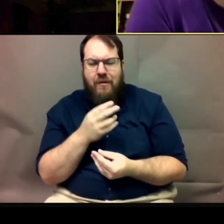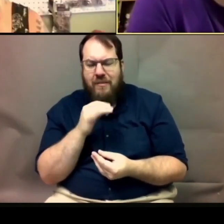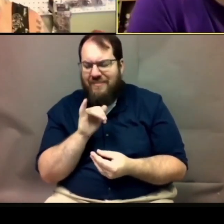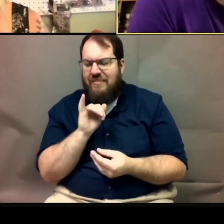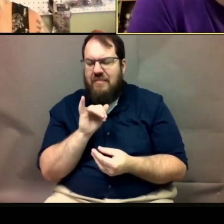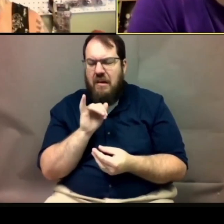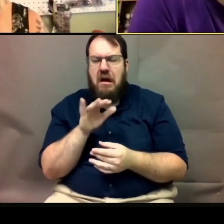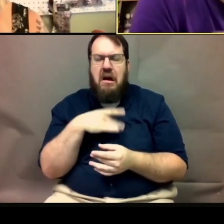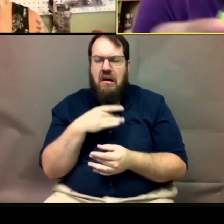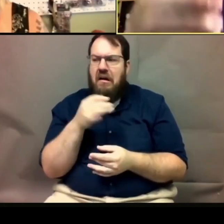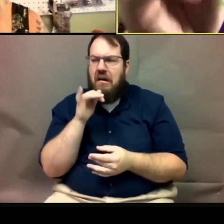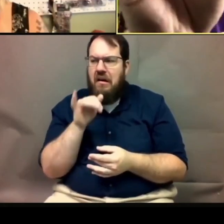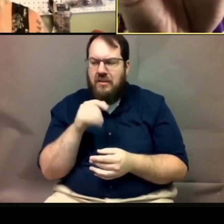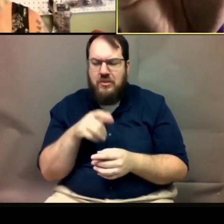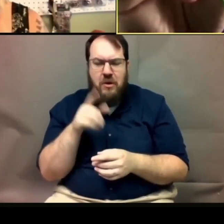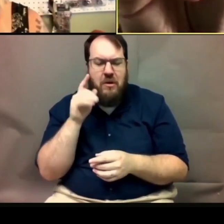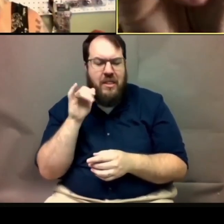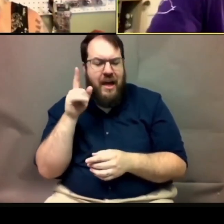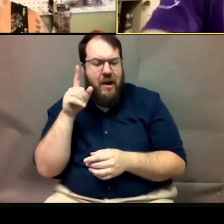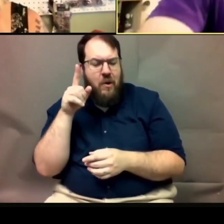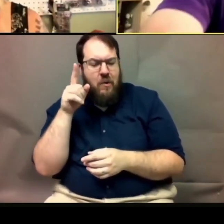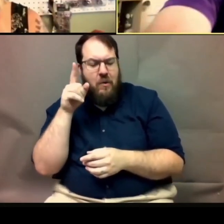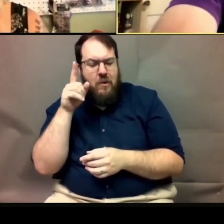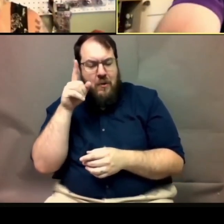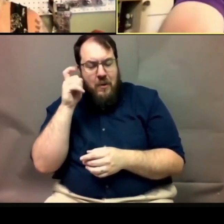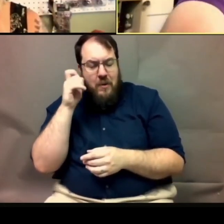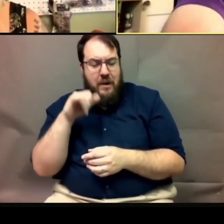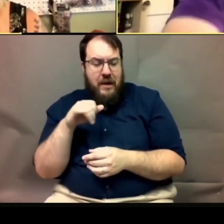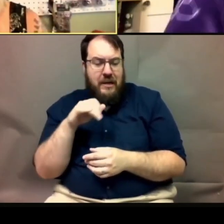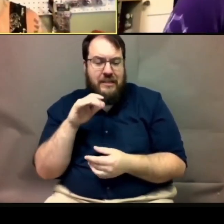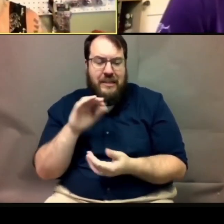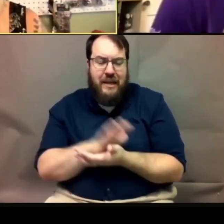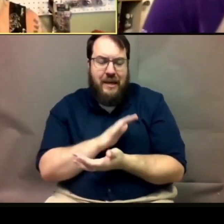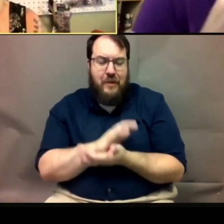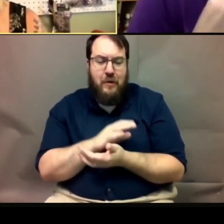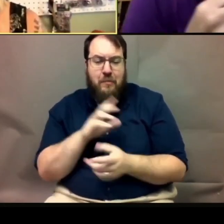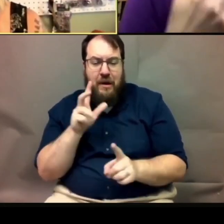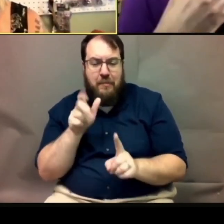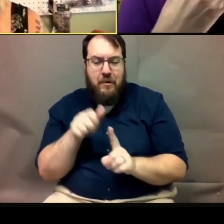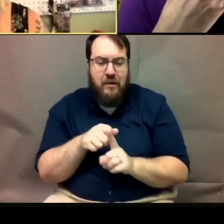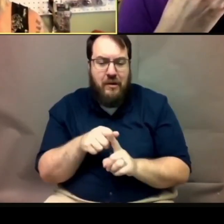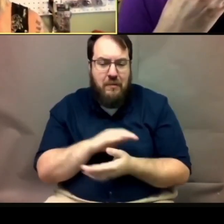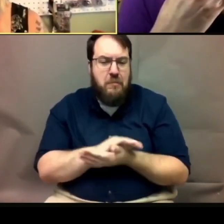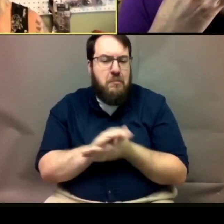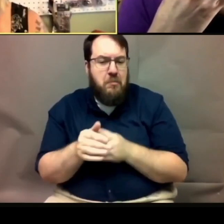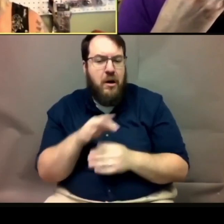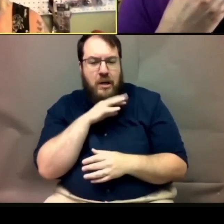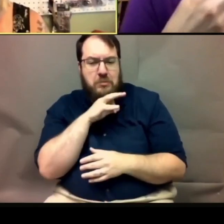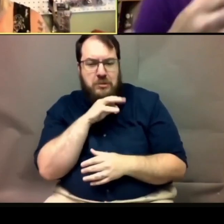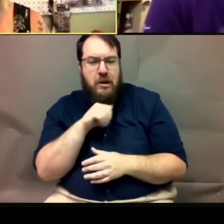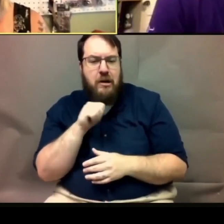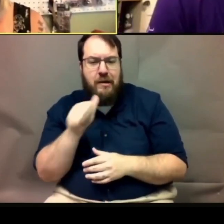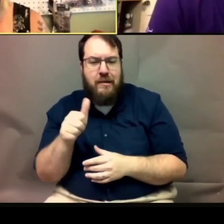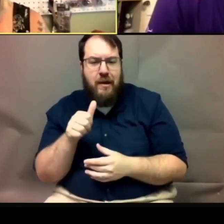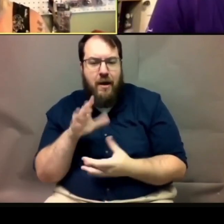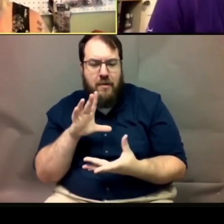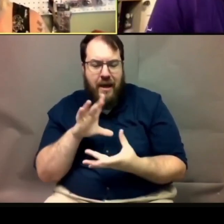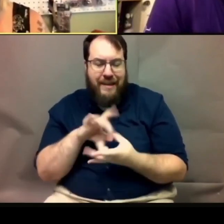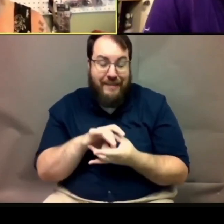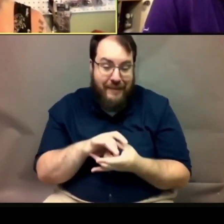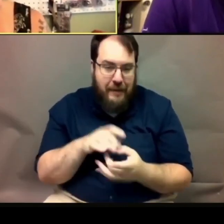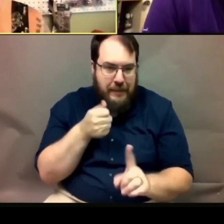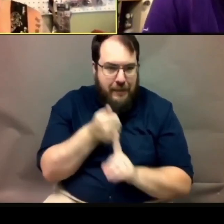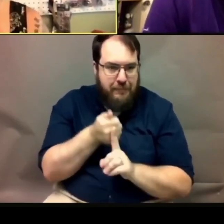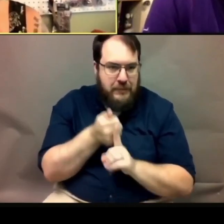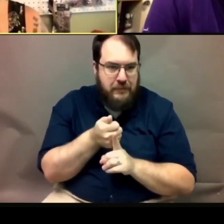the paper clip gets dirty, but not the alligator clip. Totally. And thank you, Chris, for sharing my book link. I wrote a